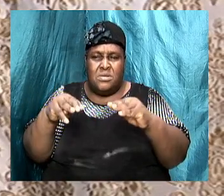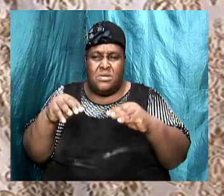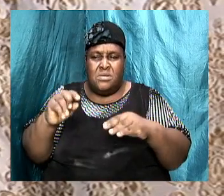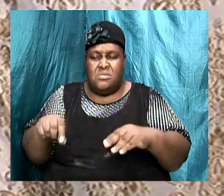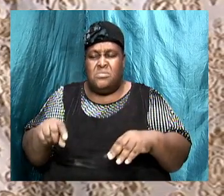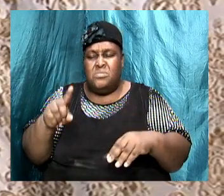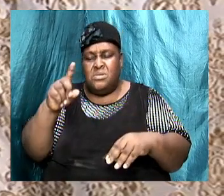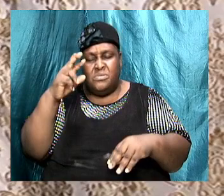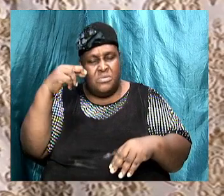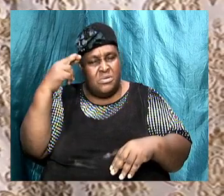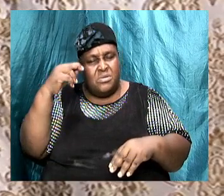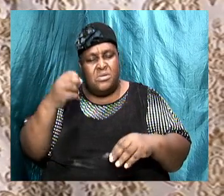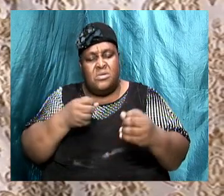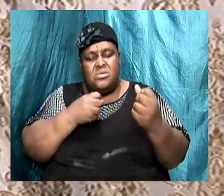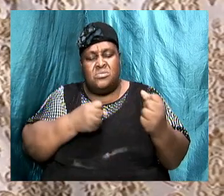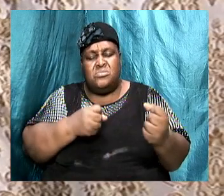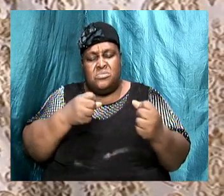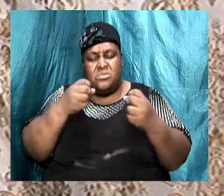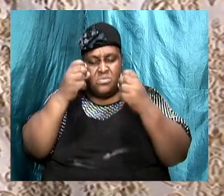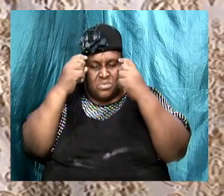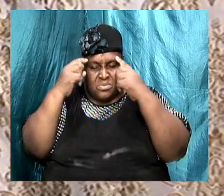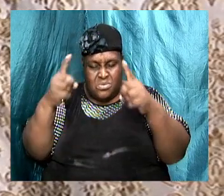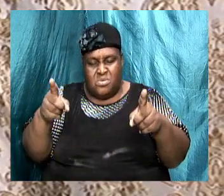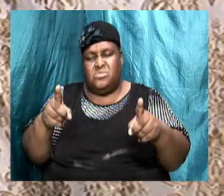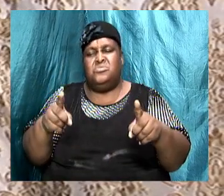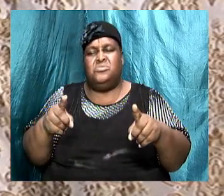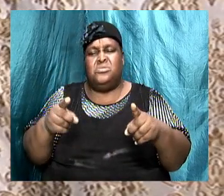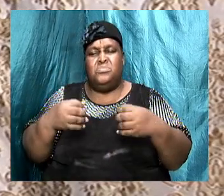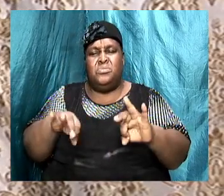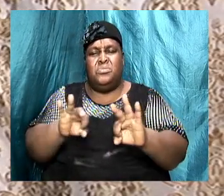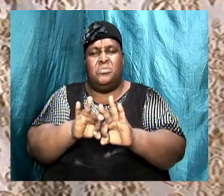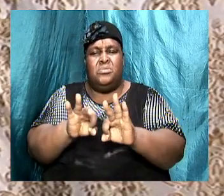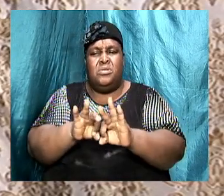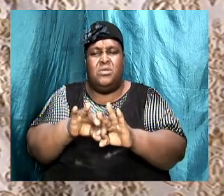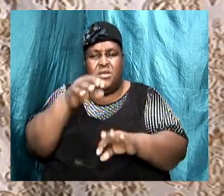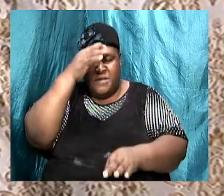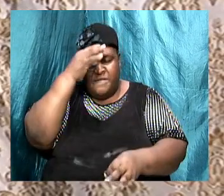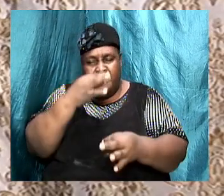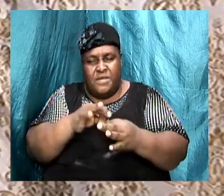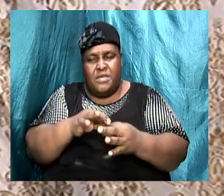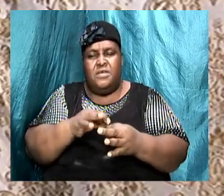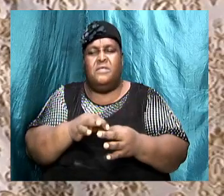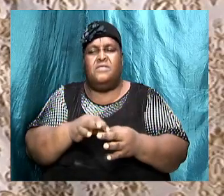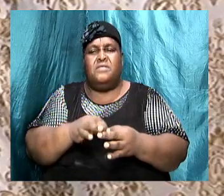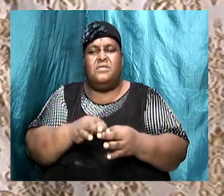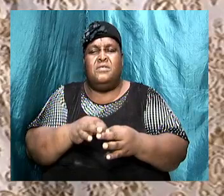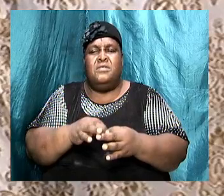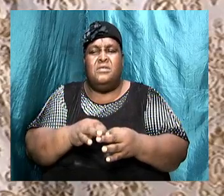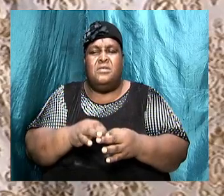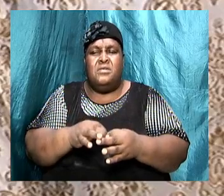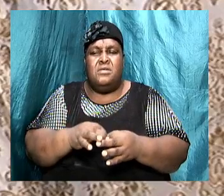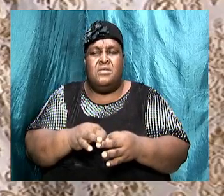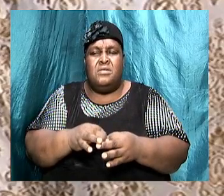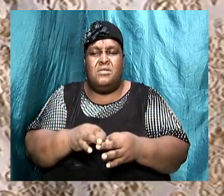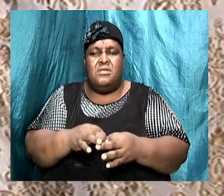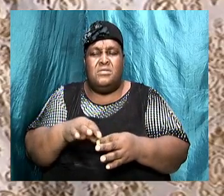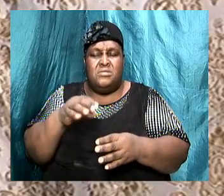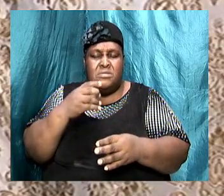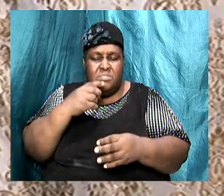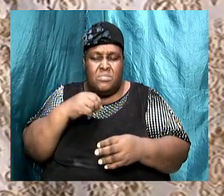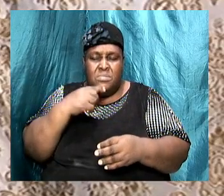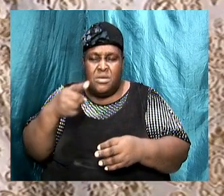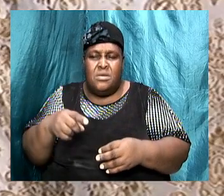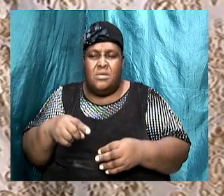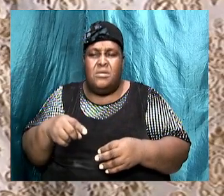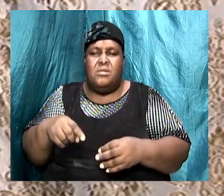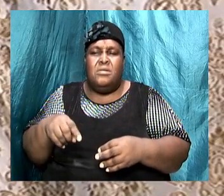is important, because our faith is based upon a specific message. And this message is the death,